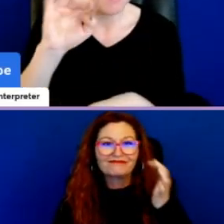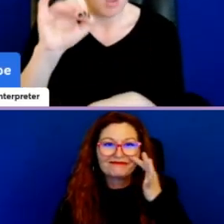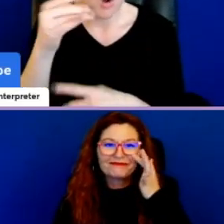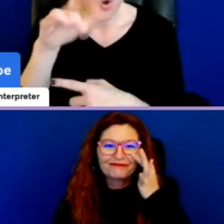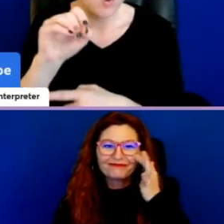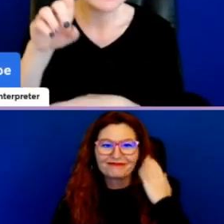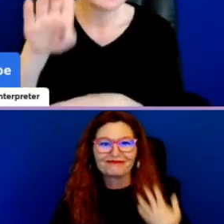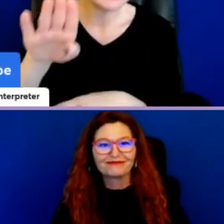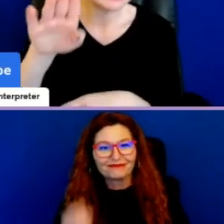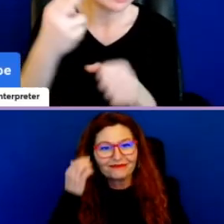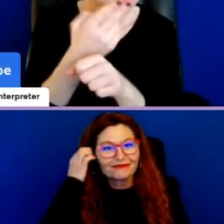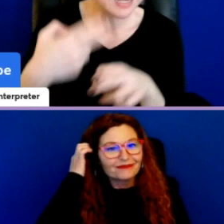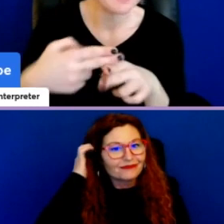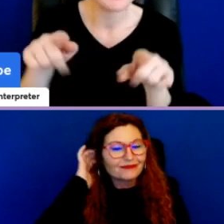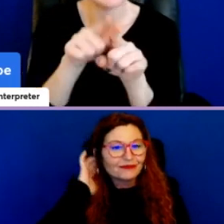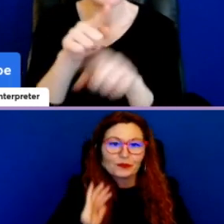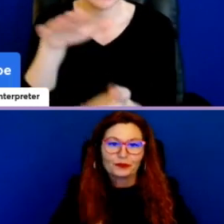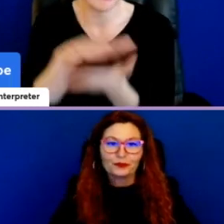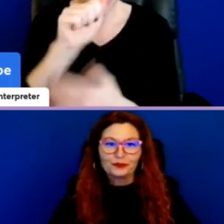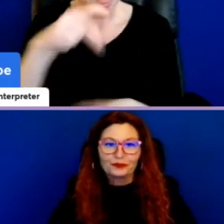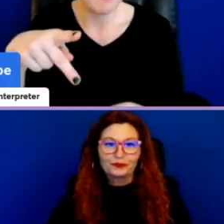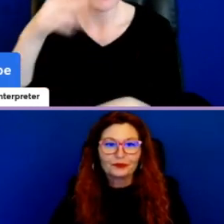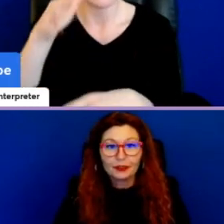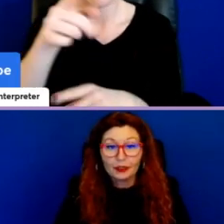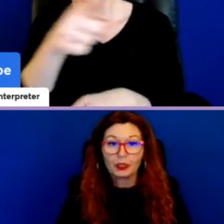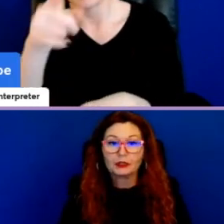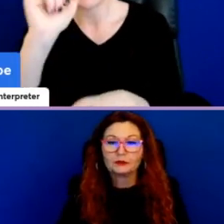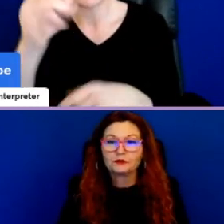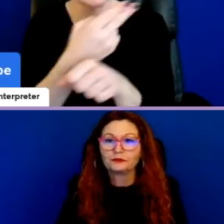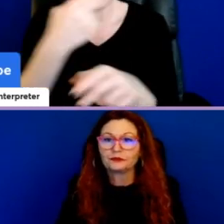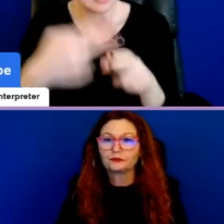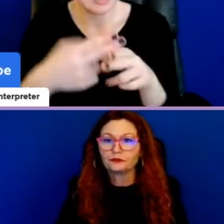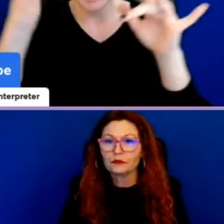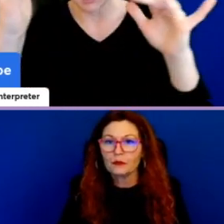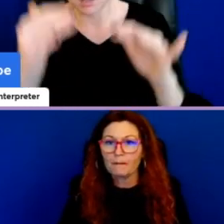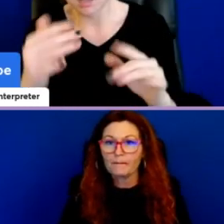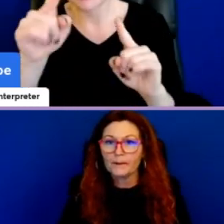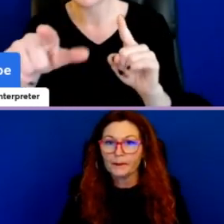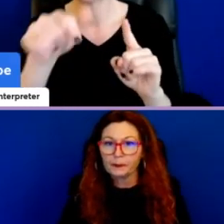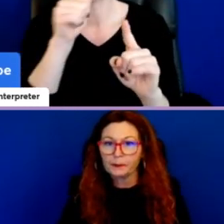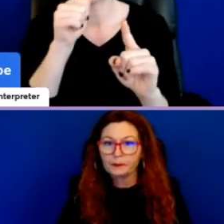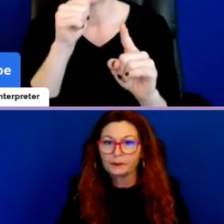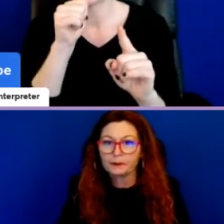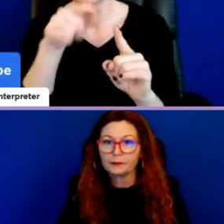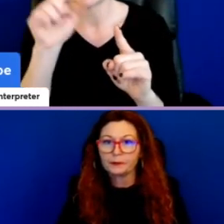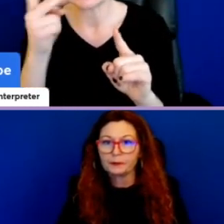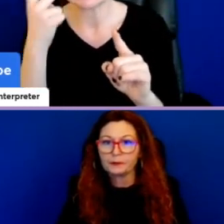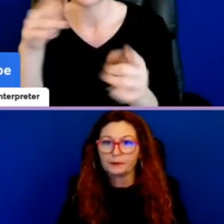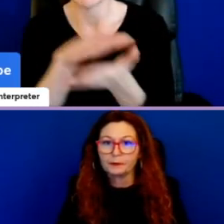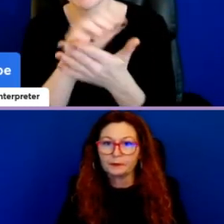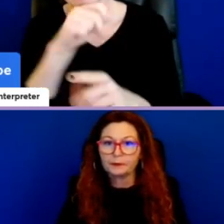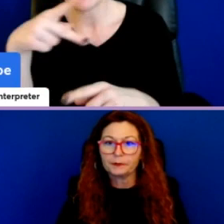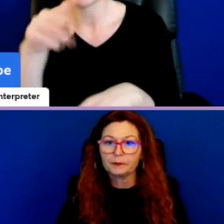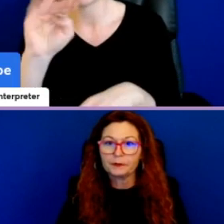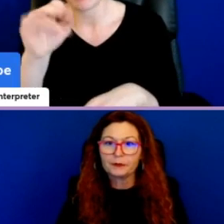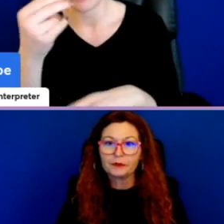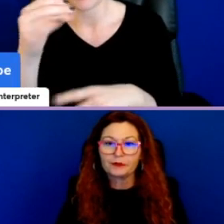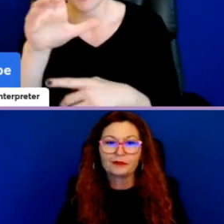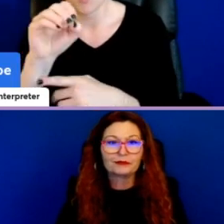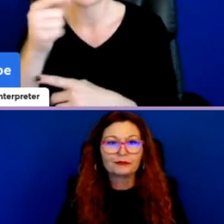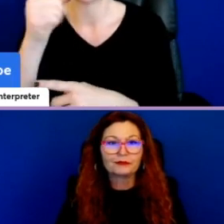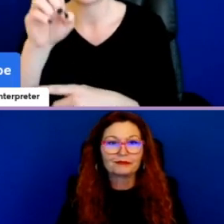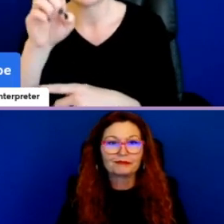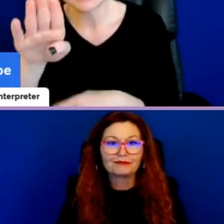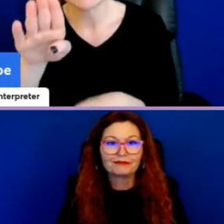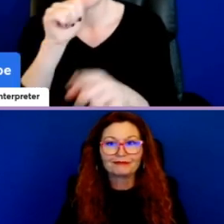username, and school app is going to be the username, and then app secrets school app MongoDB password.